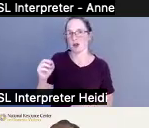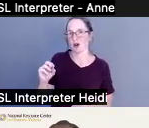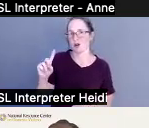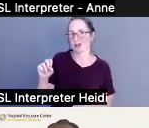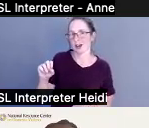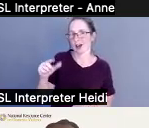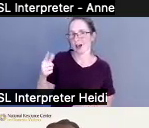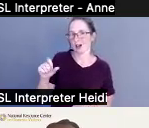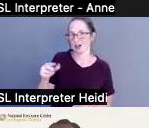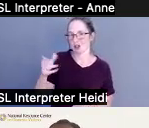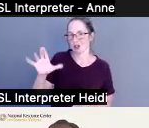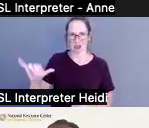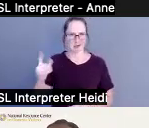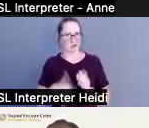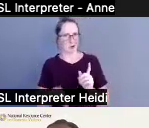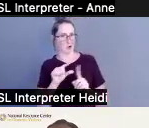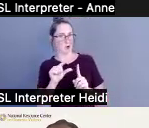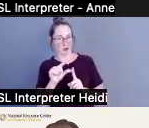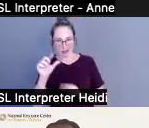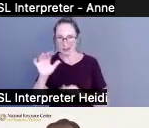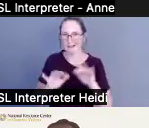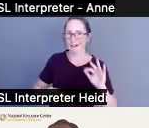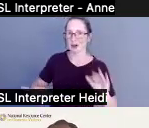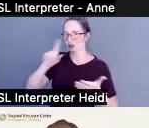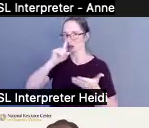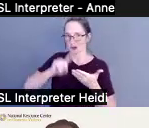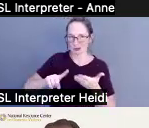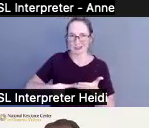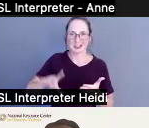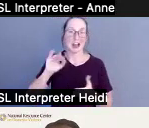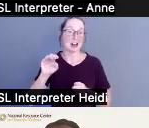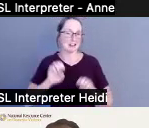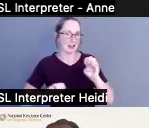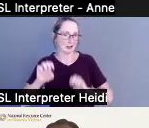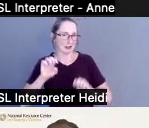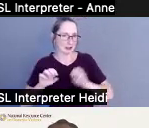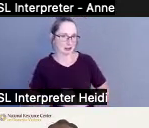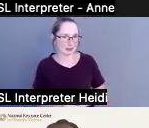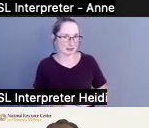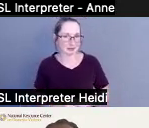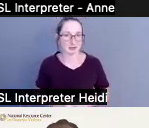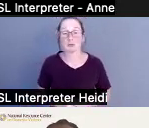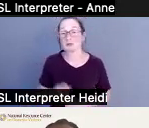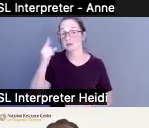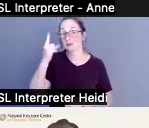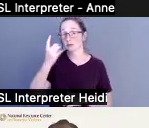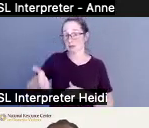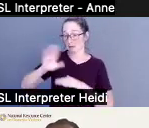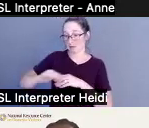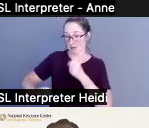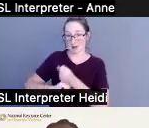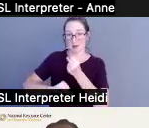methodologically, what a word, diverse research and evaluation. Increase support